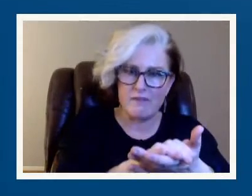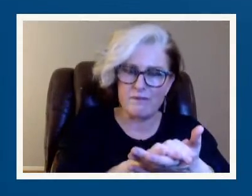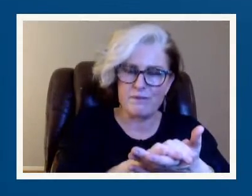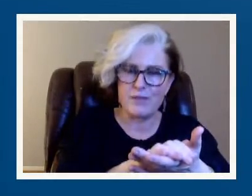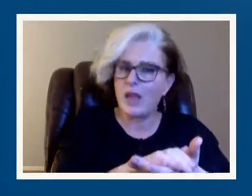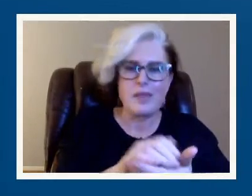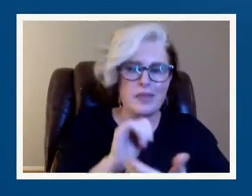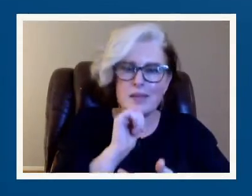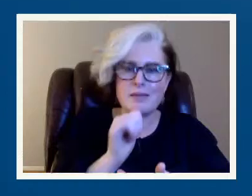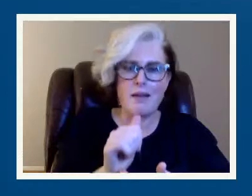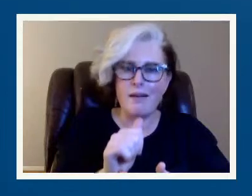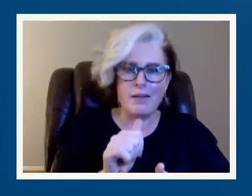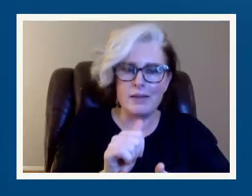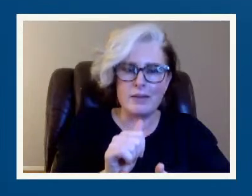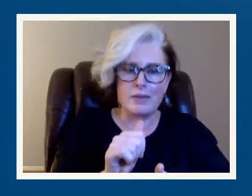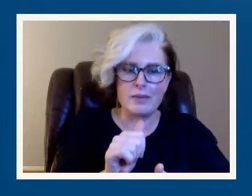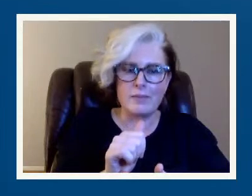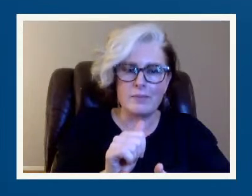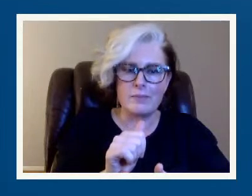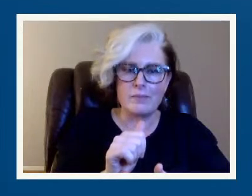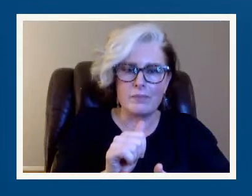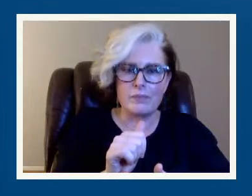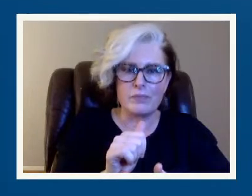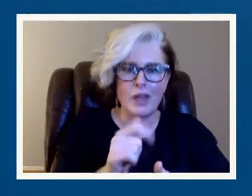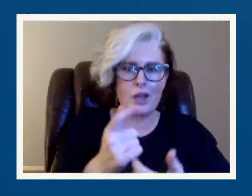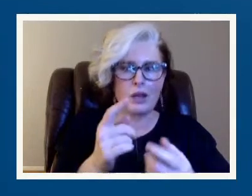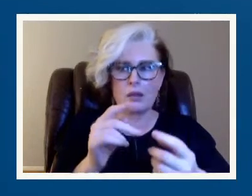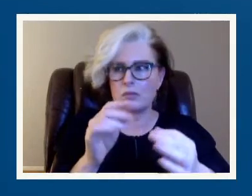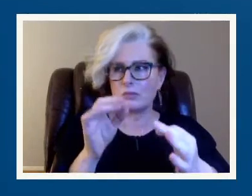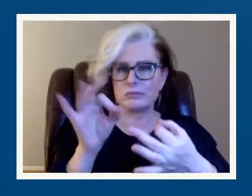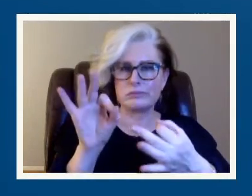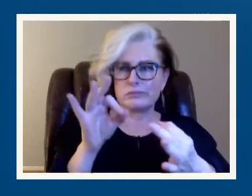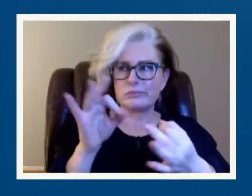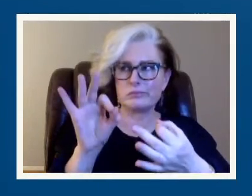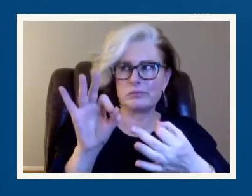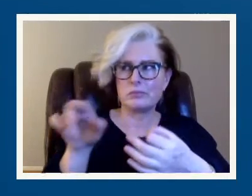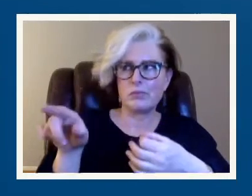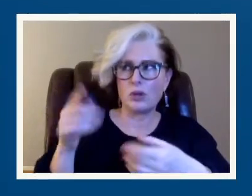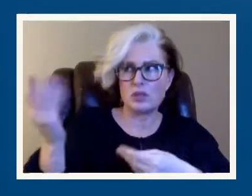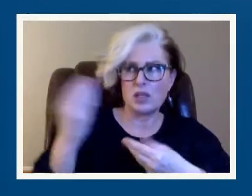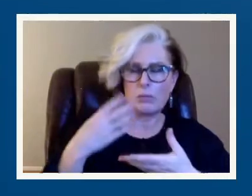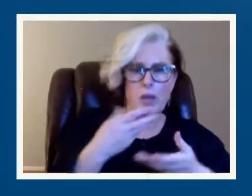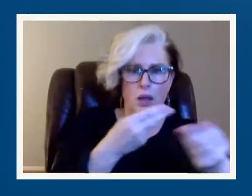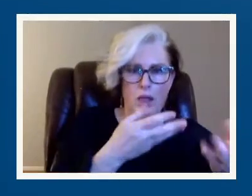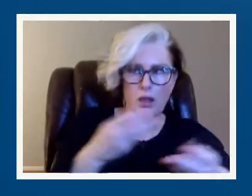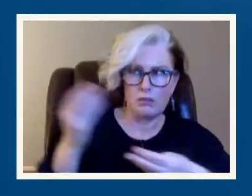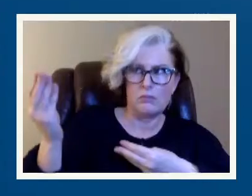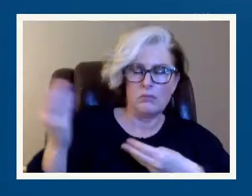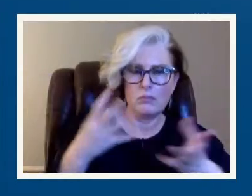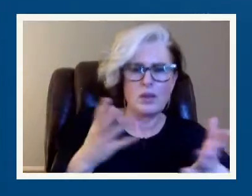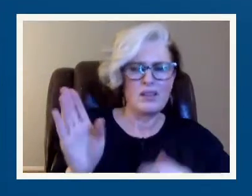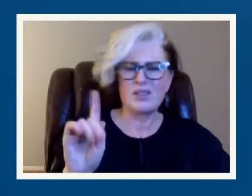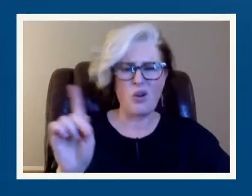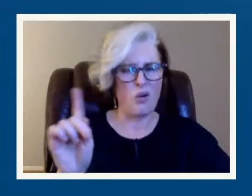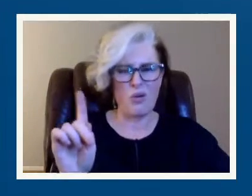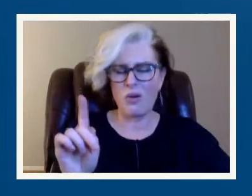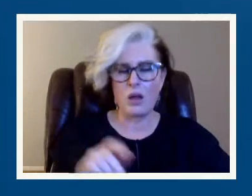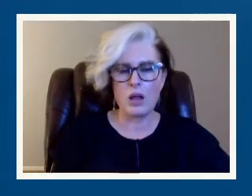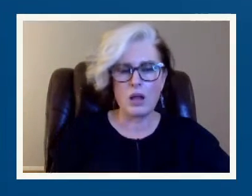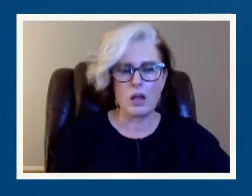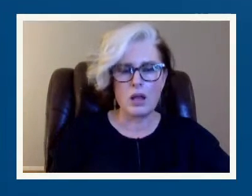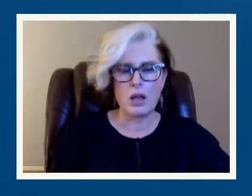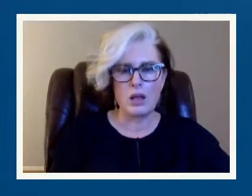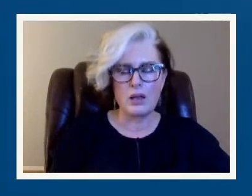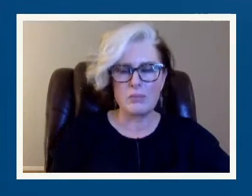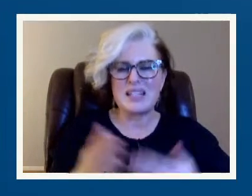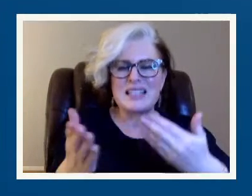be looking to see what Donald Trump tells them they should be doing or thinking because it's expedient.